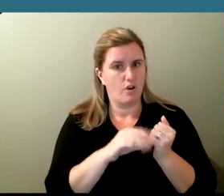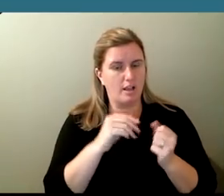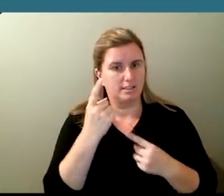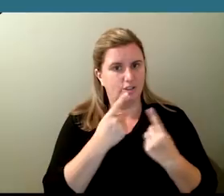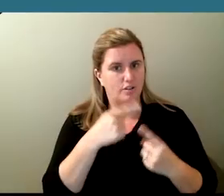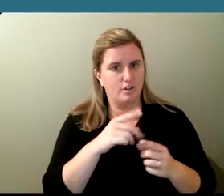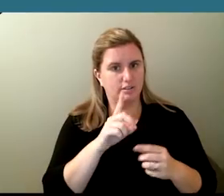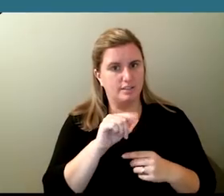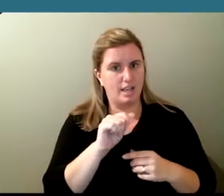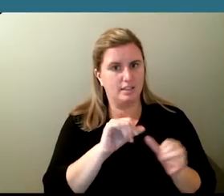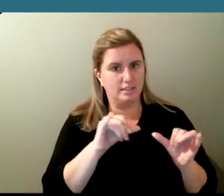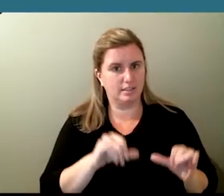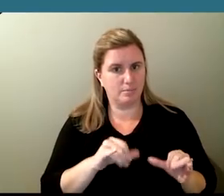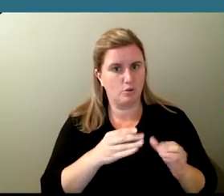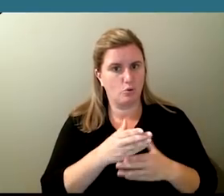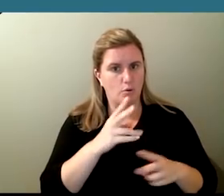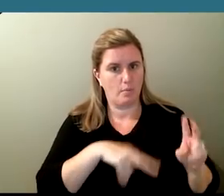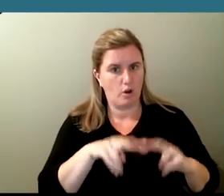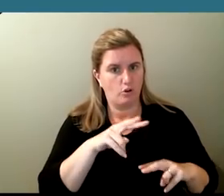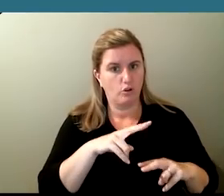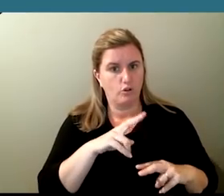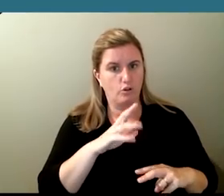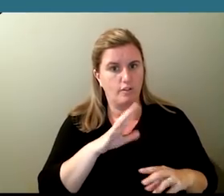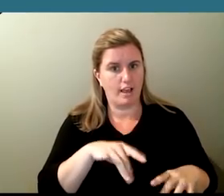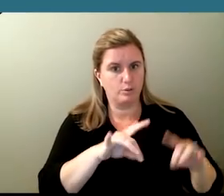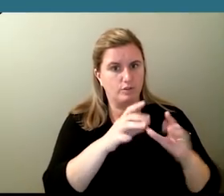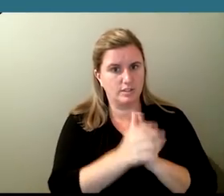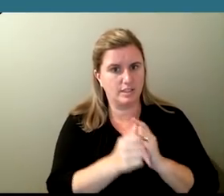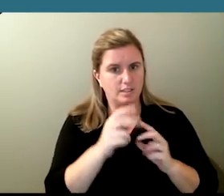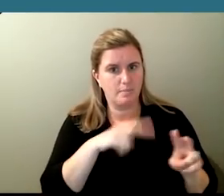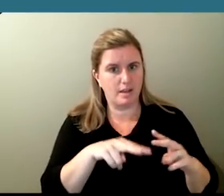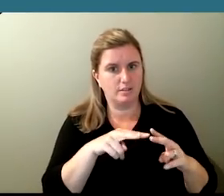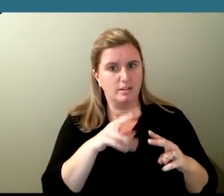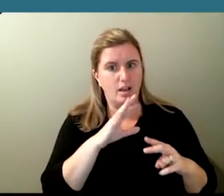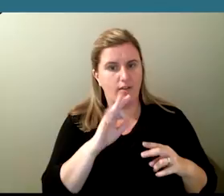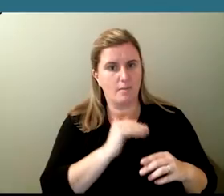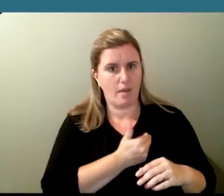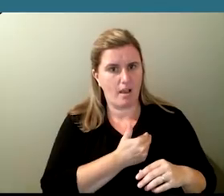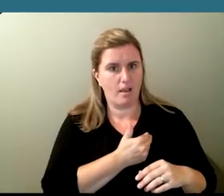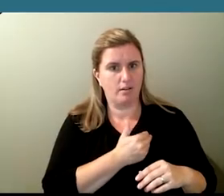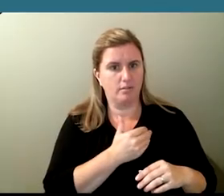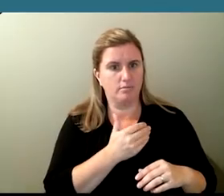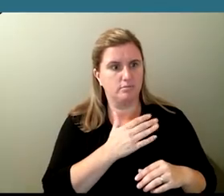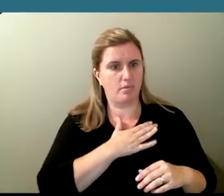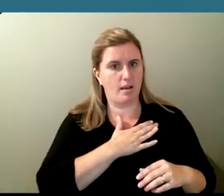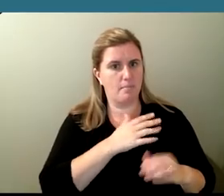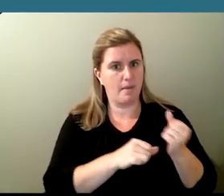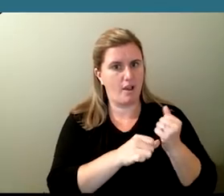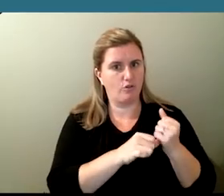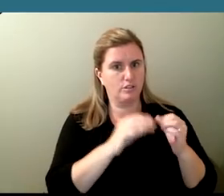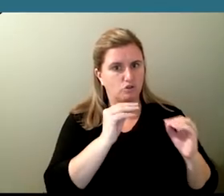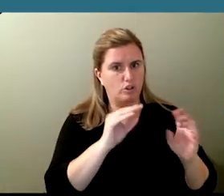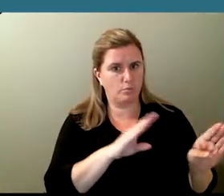data systems to monitor the acquisition of skills and maintenance of skills of my paraeducators' instructional